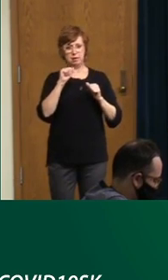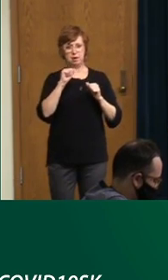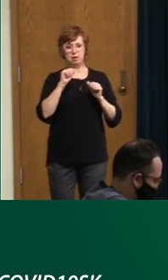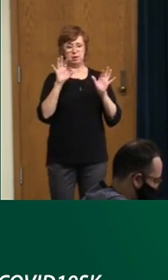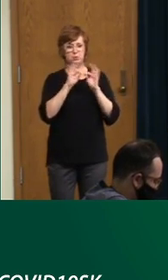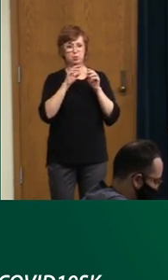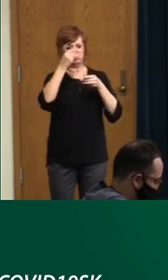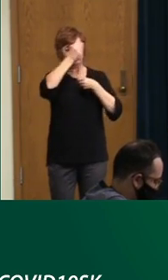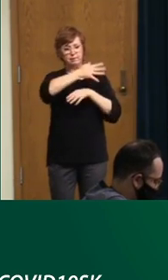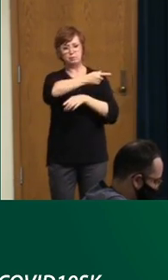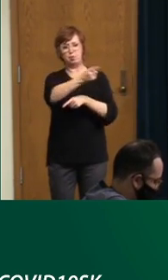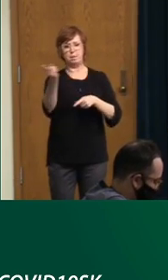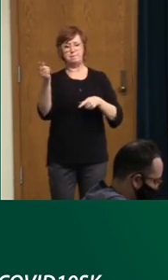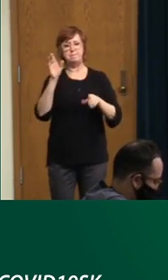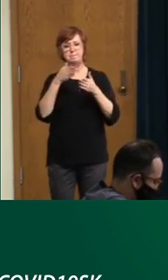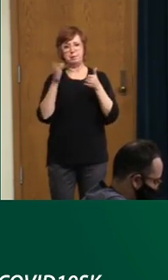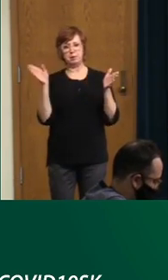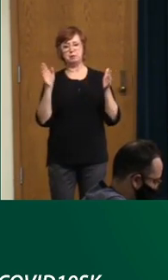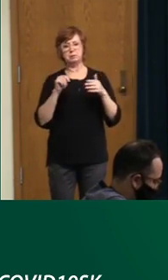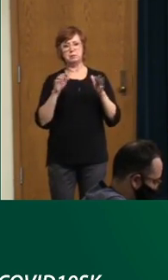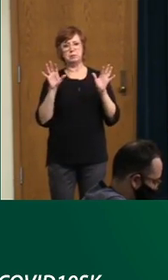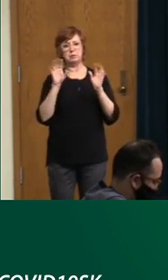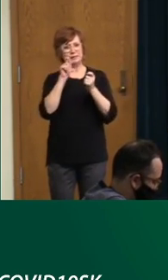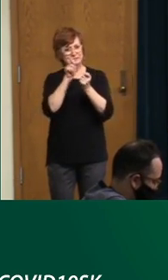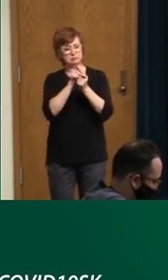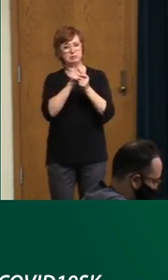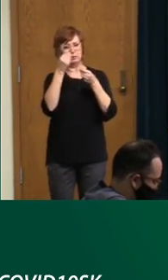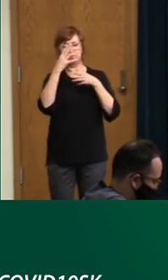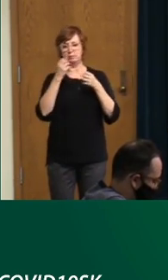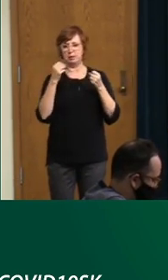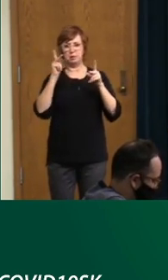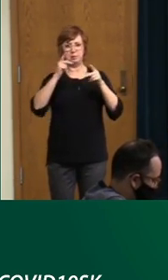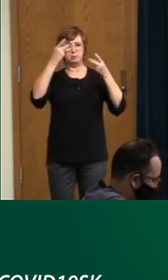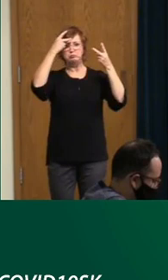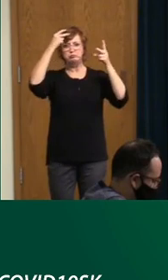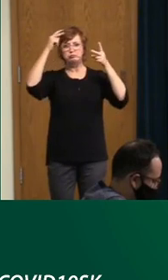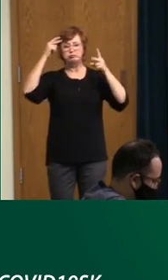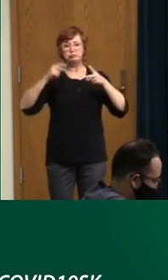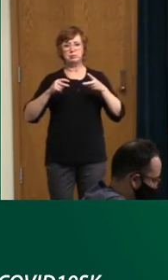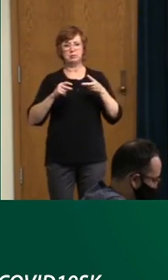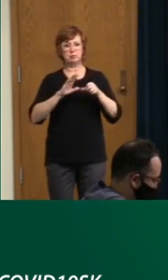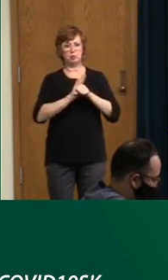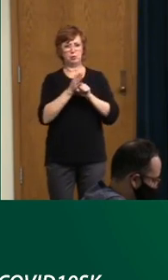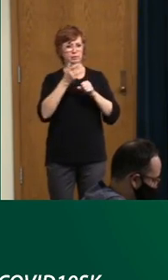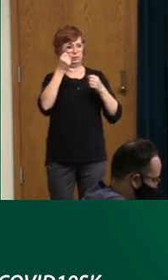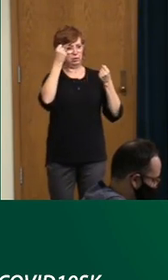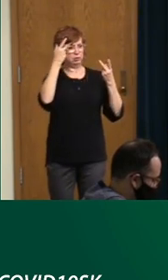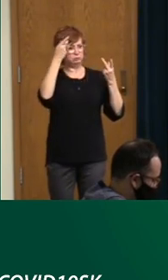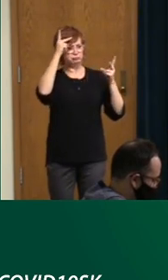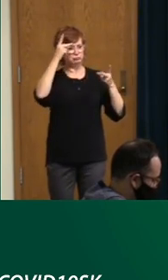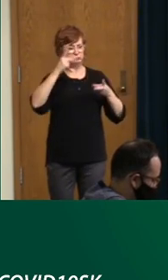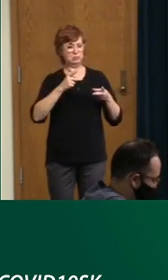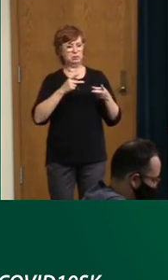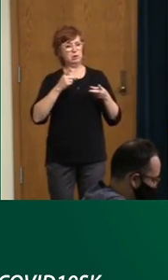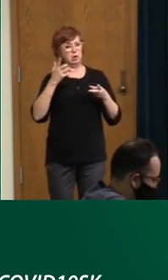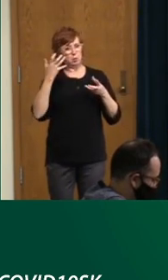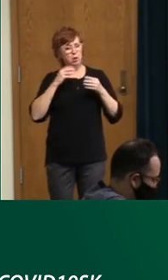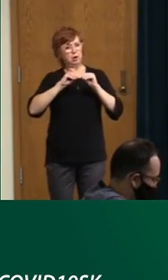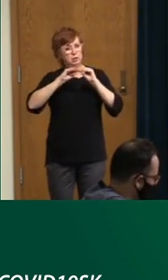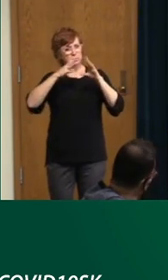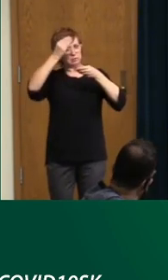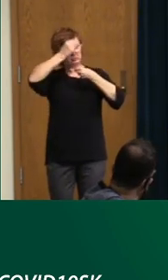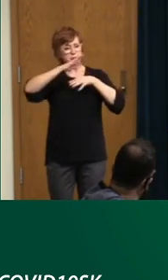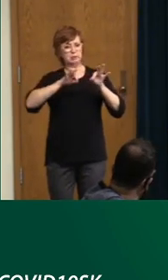and make sure that we're getting accurate information out to the people, because there's a lot of misinformation about this virus out there, and we want to make sure that